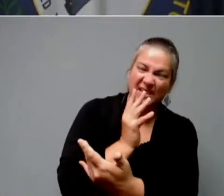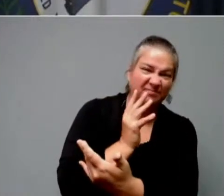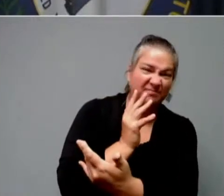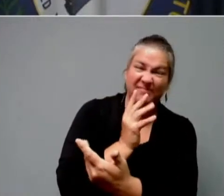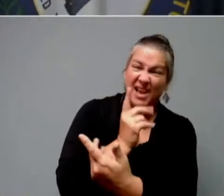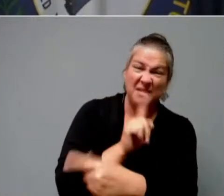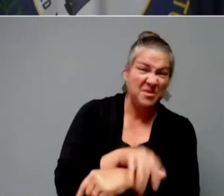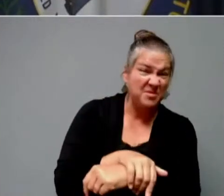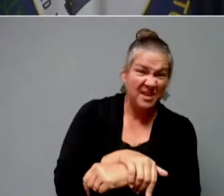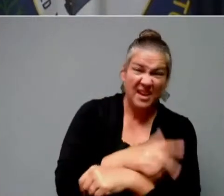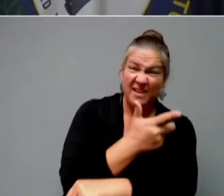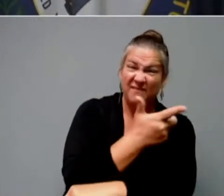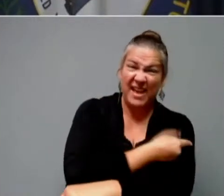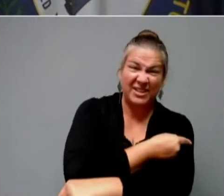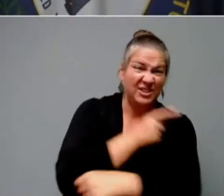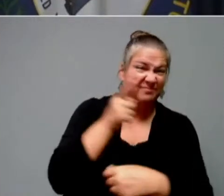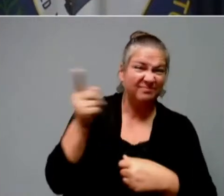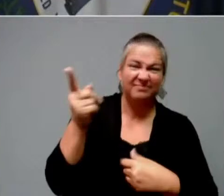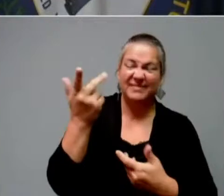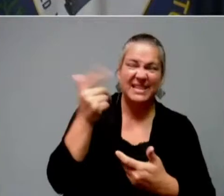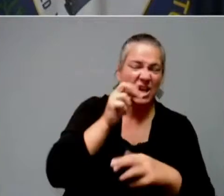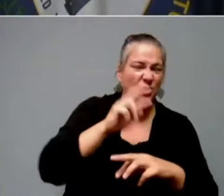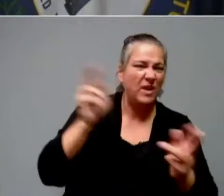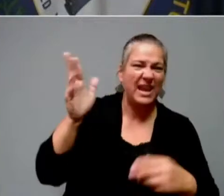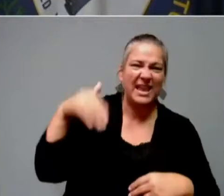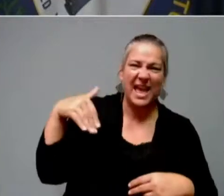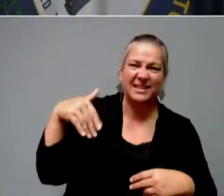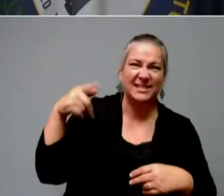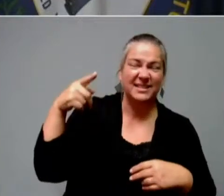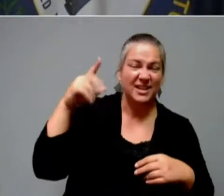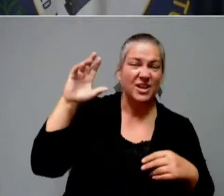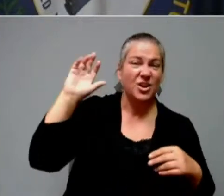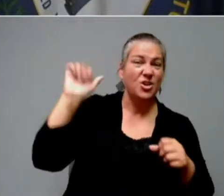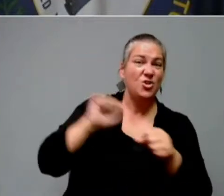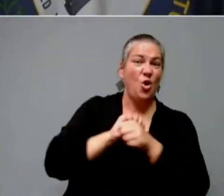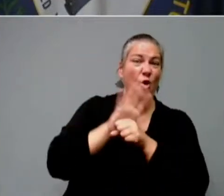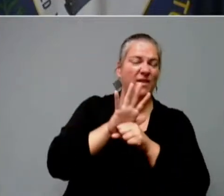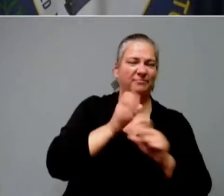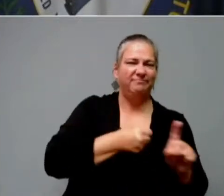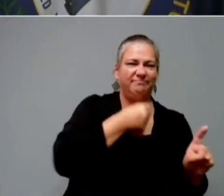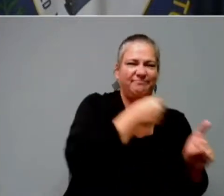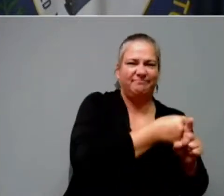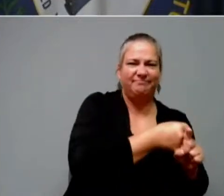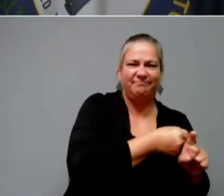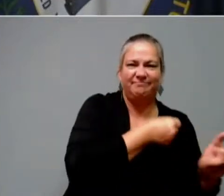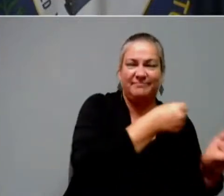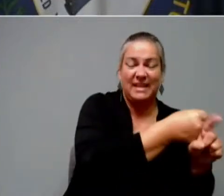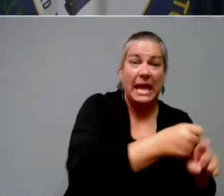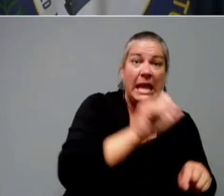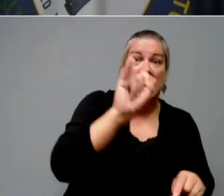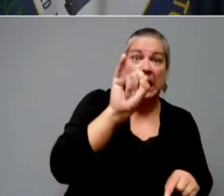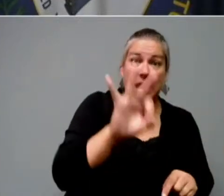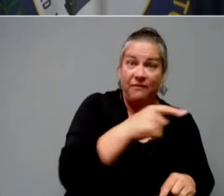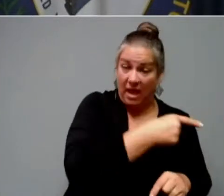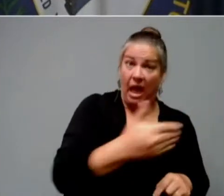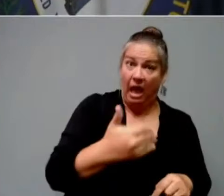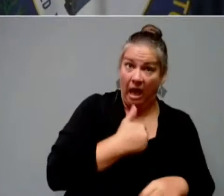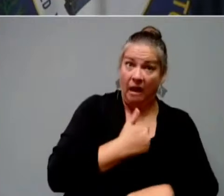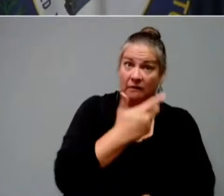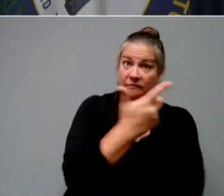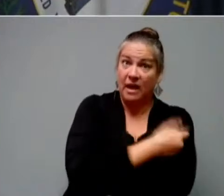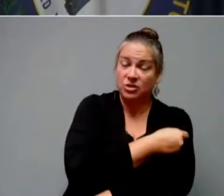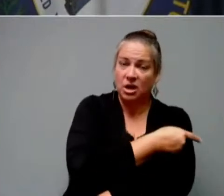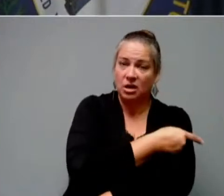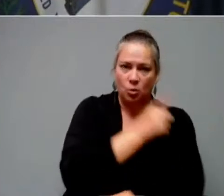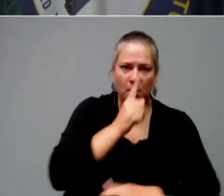vaccine was just a few months too late. If vaccinated, life could be different. Wives would have